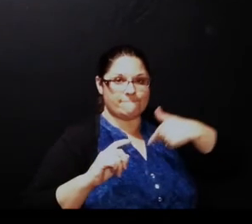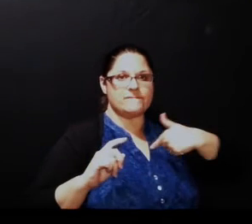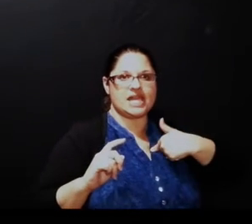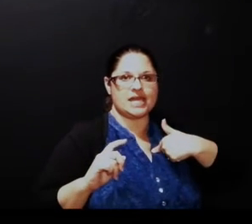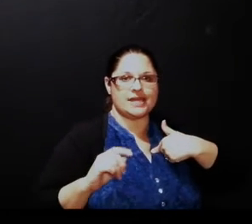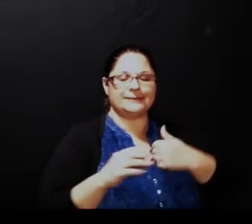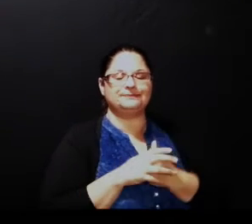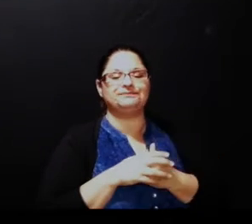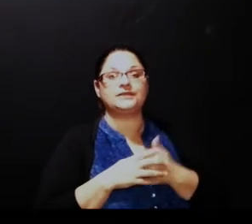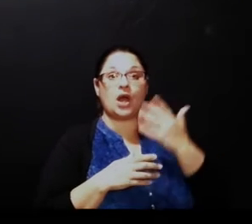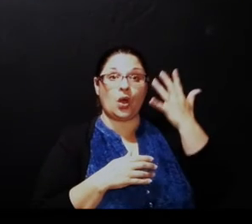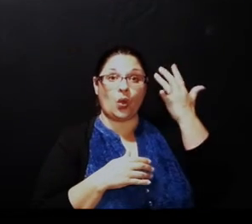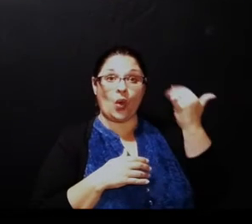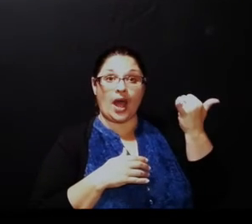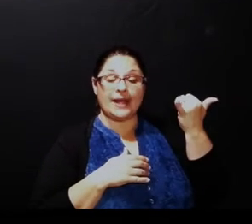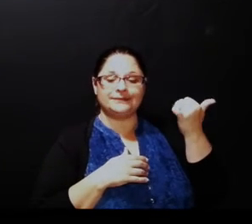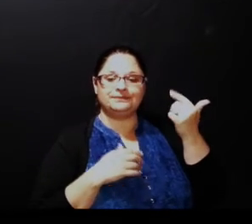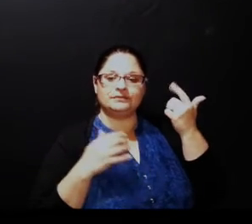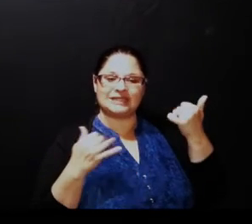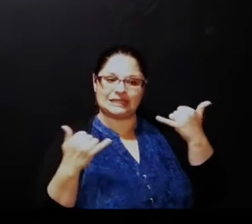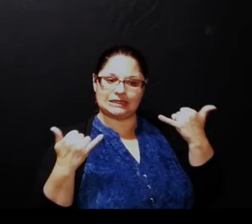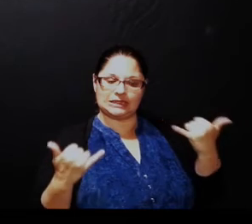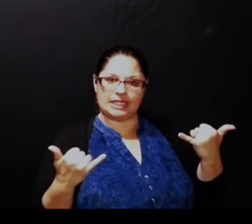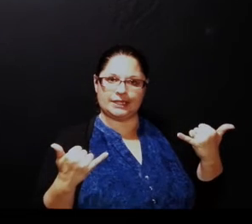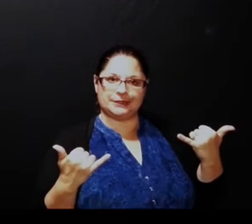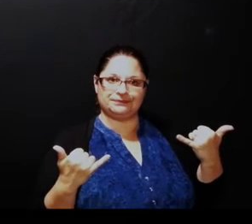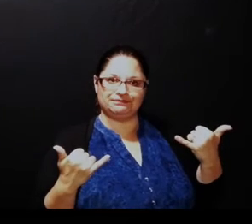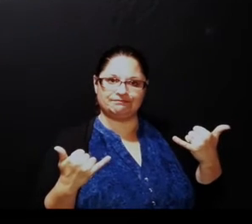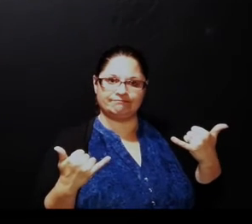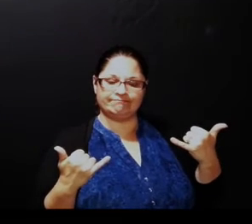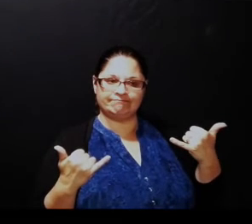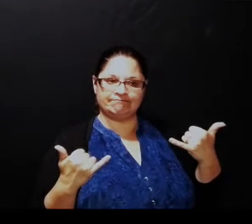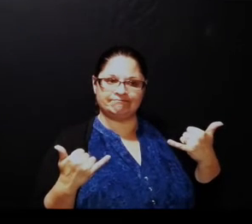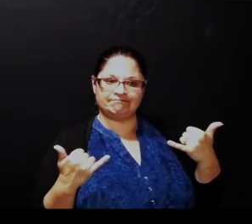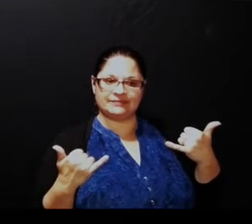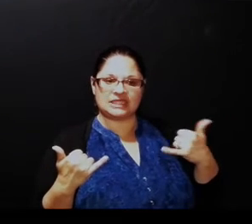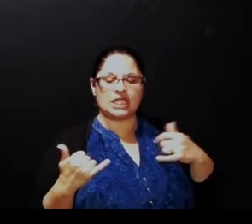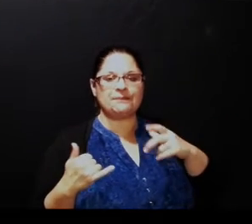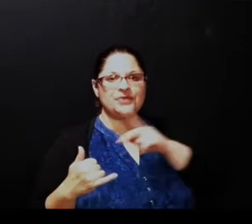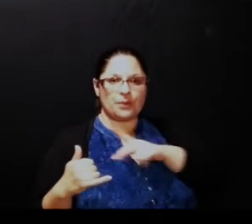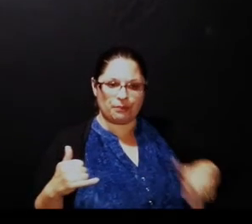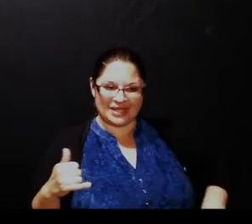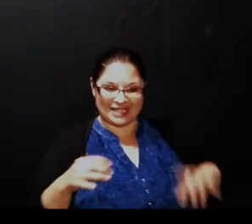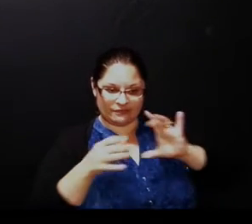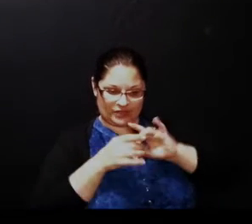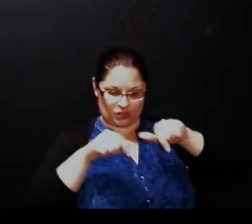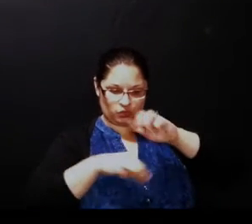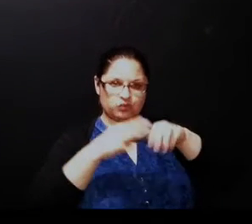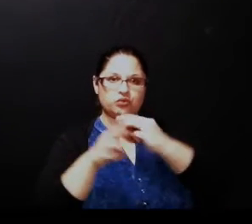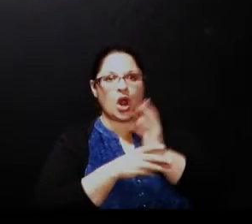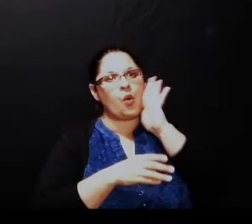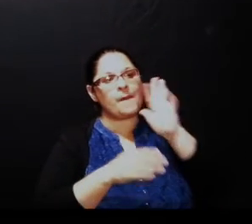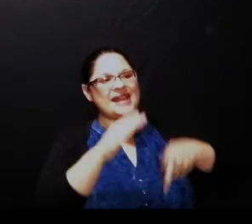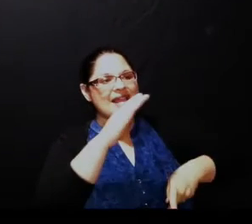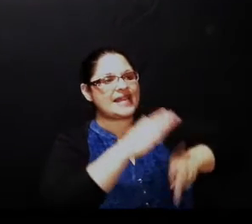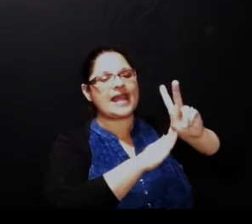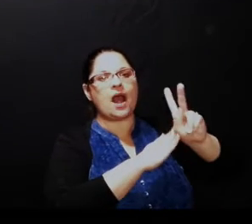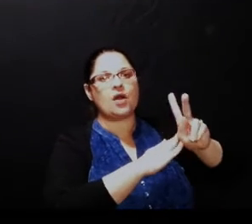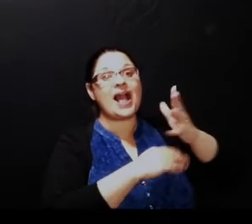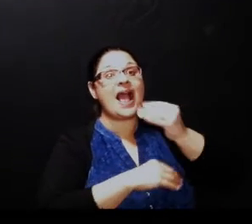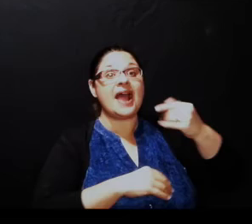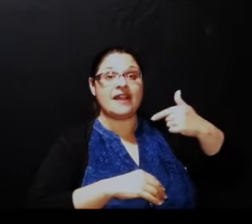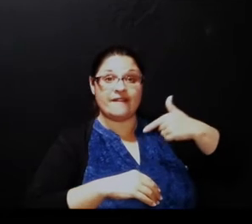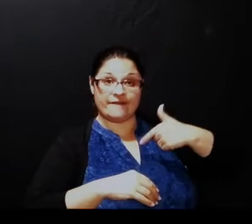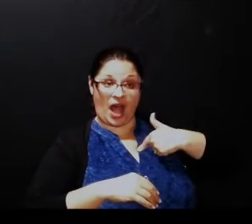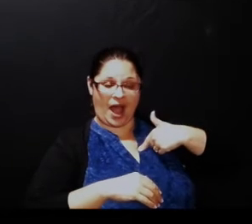be cast out. And I, if I be lifted up from the earth, will draw all men